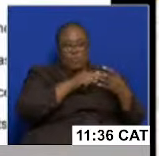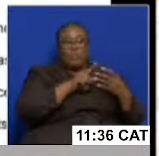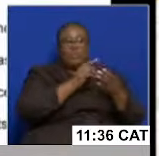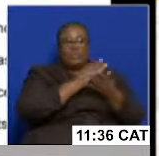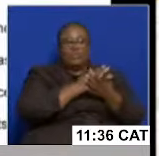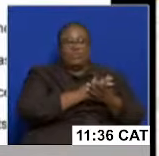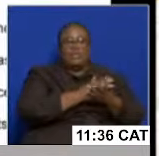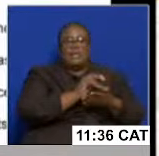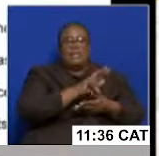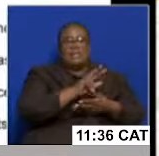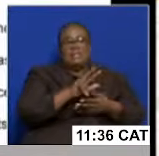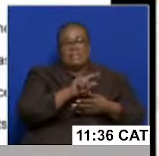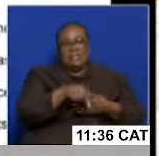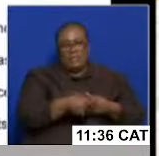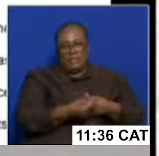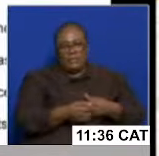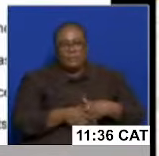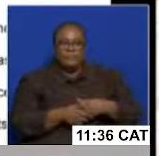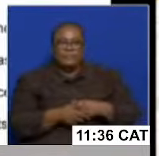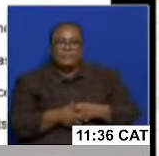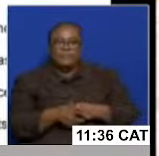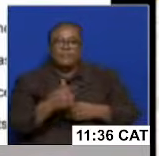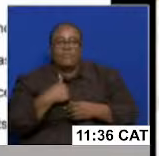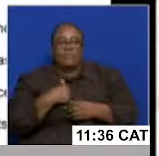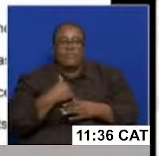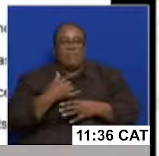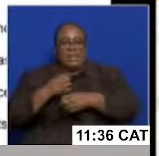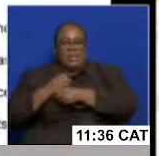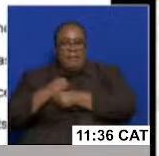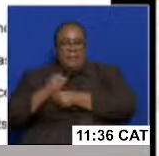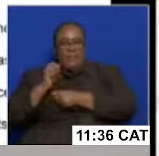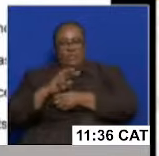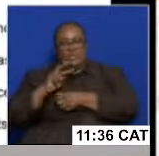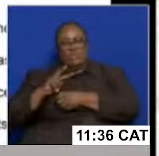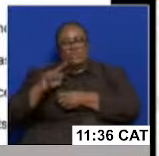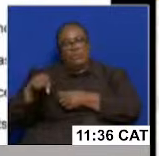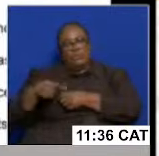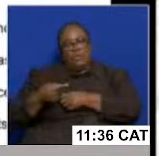Veld. I kept the 22,000 for myself.